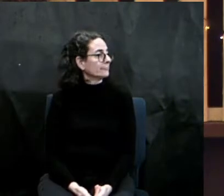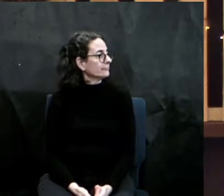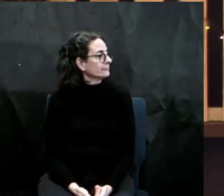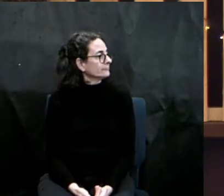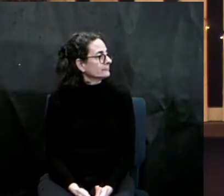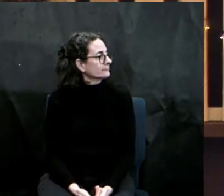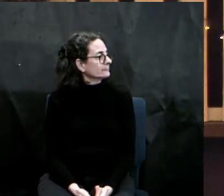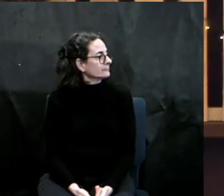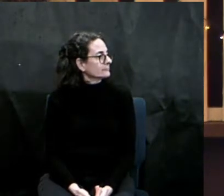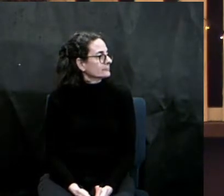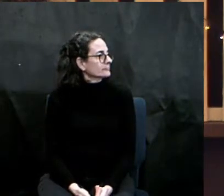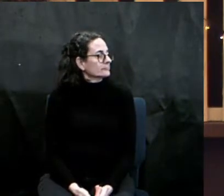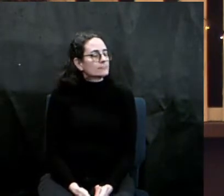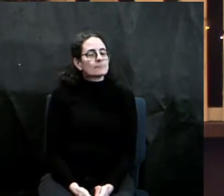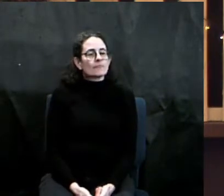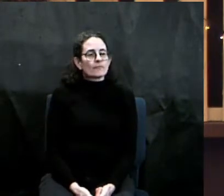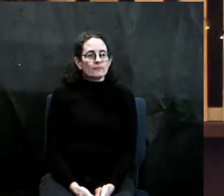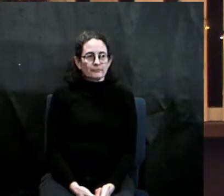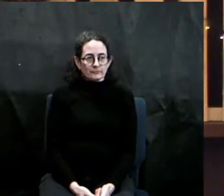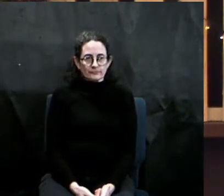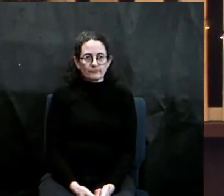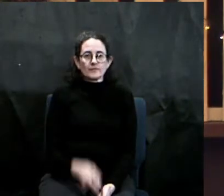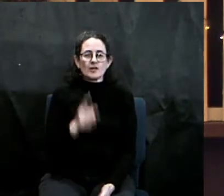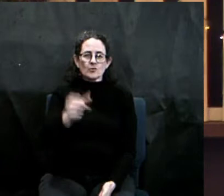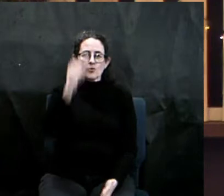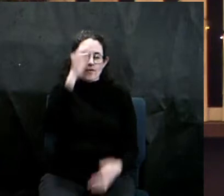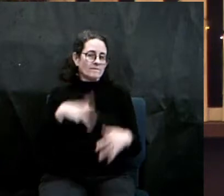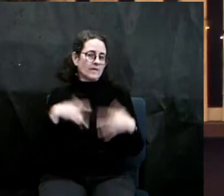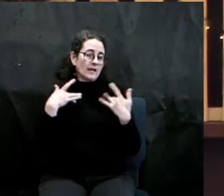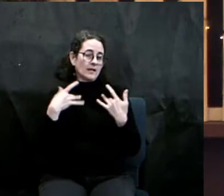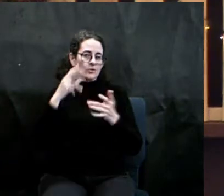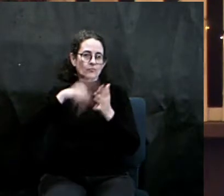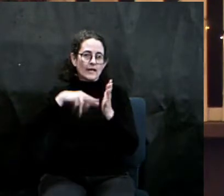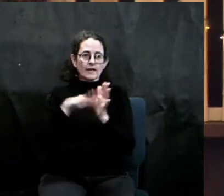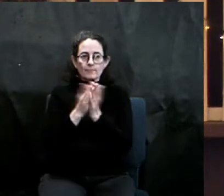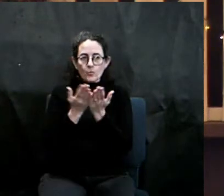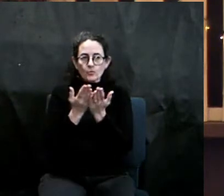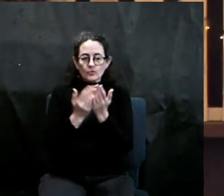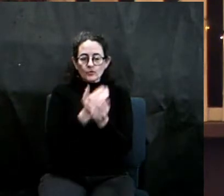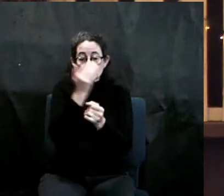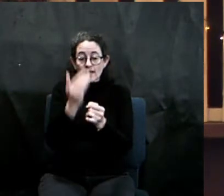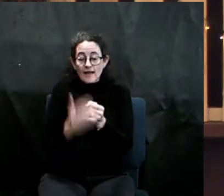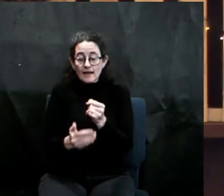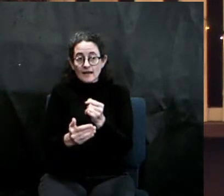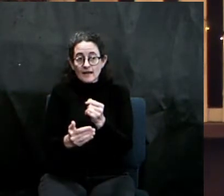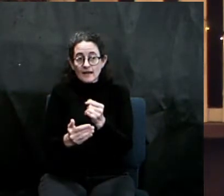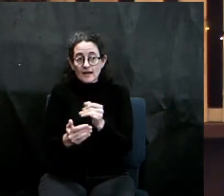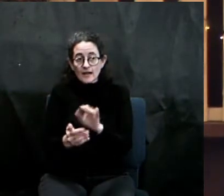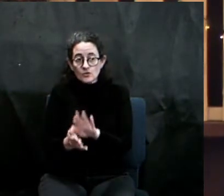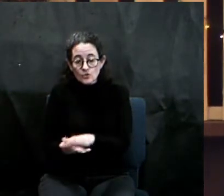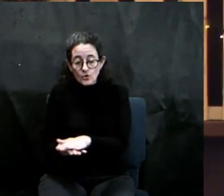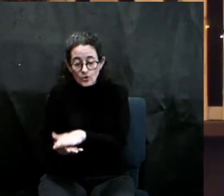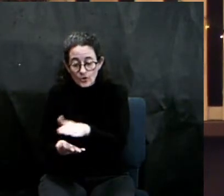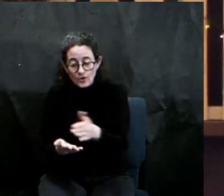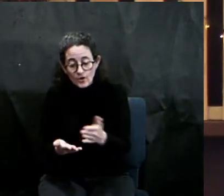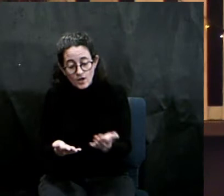You know that feeling when you're reading a book and you get to the end, you get to the last line, and then you turn over the page and